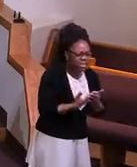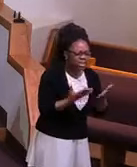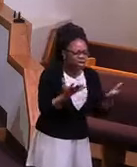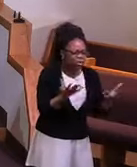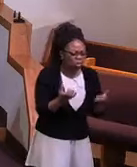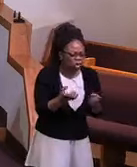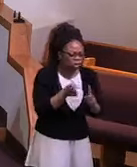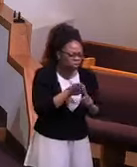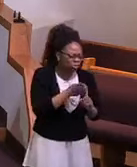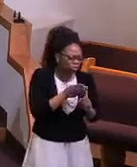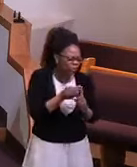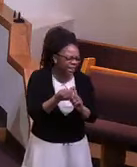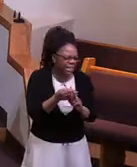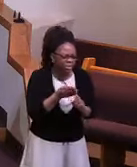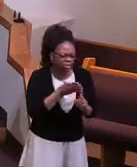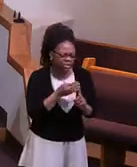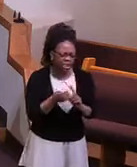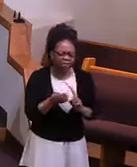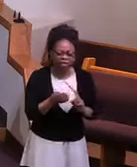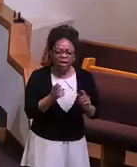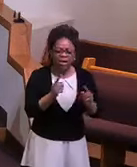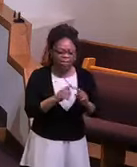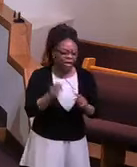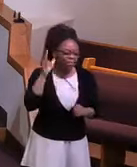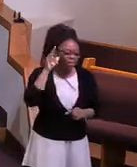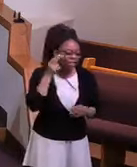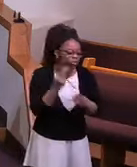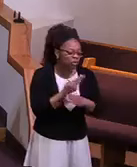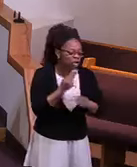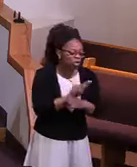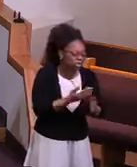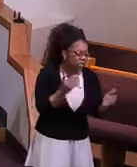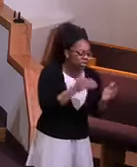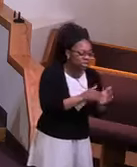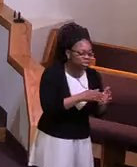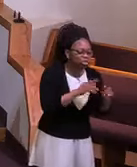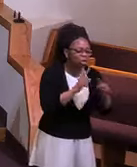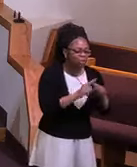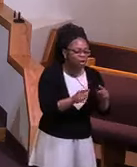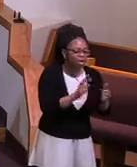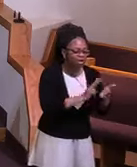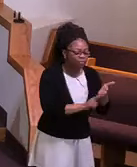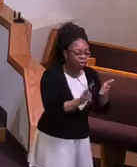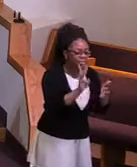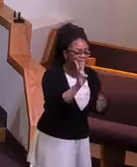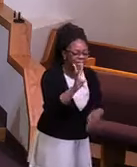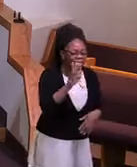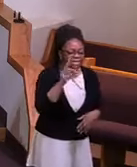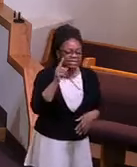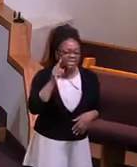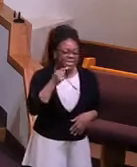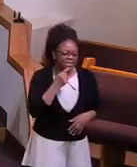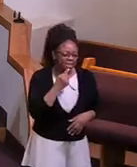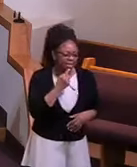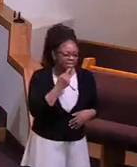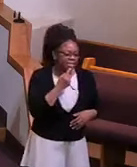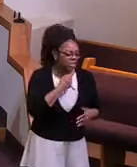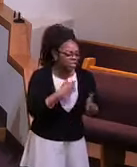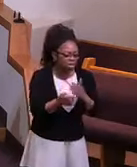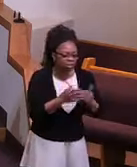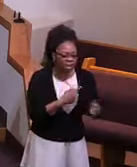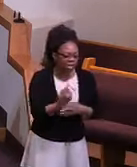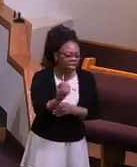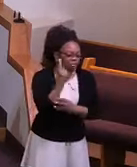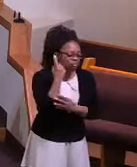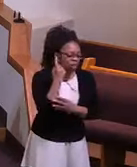will use against you. But verse 6 recognizes that even if one is demon-possessed, they can still recognize